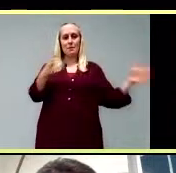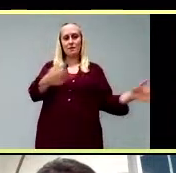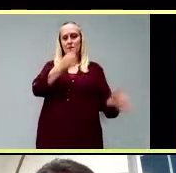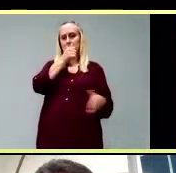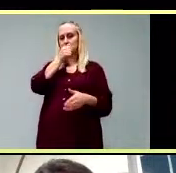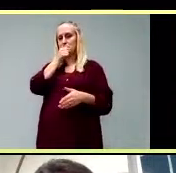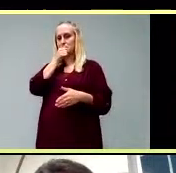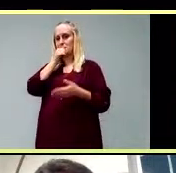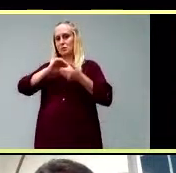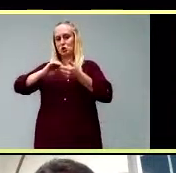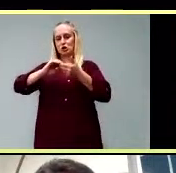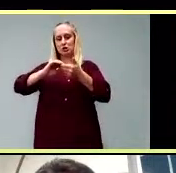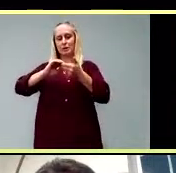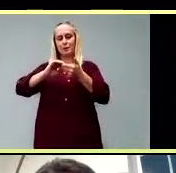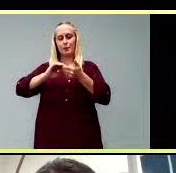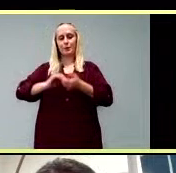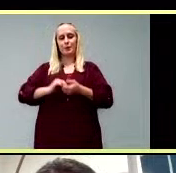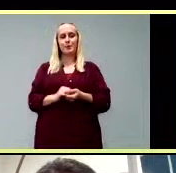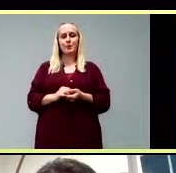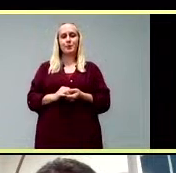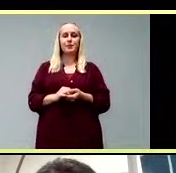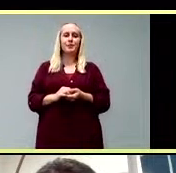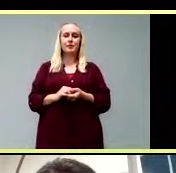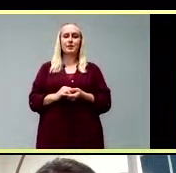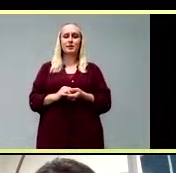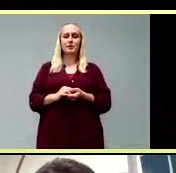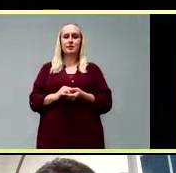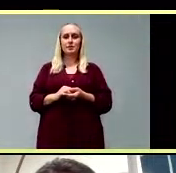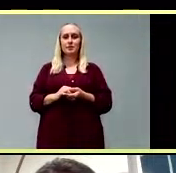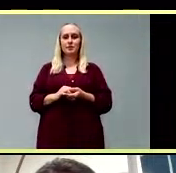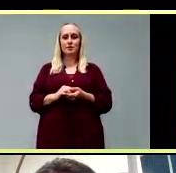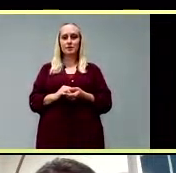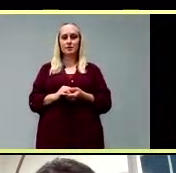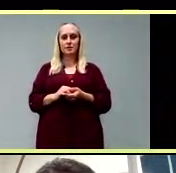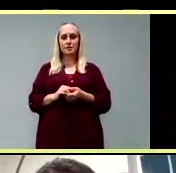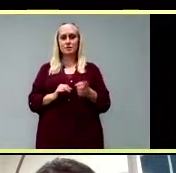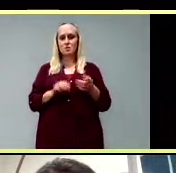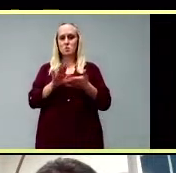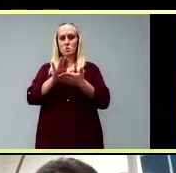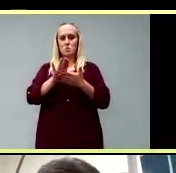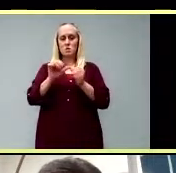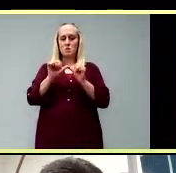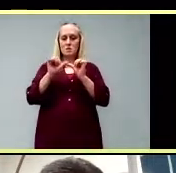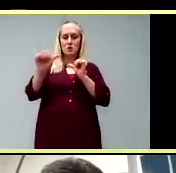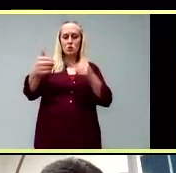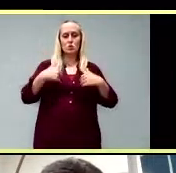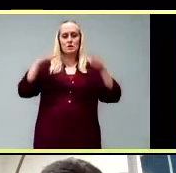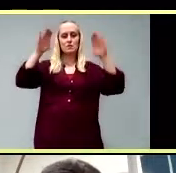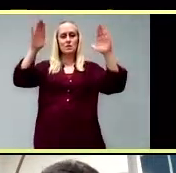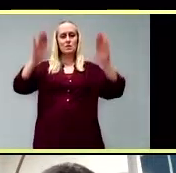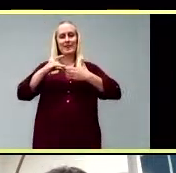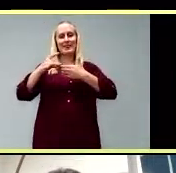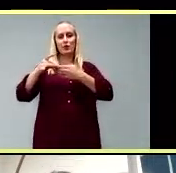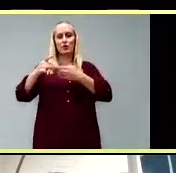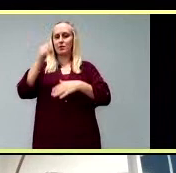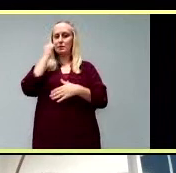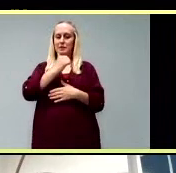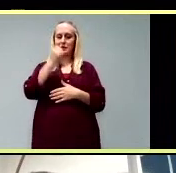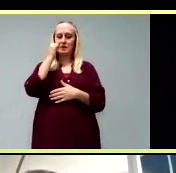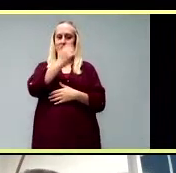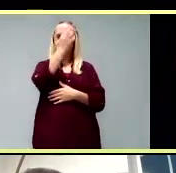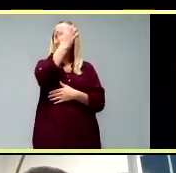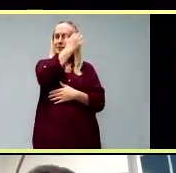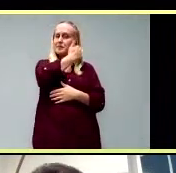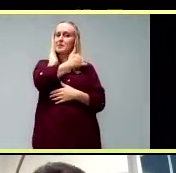partnership and the continued wonderful leadership that takes place at the school each and every day. So I just